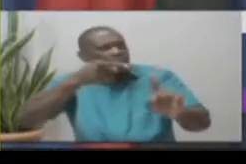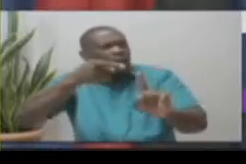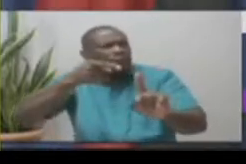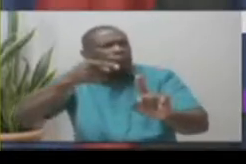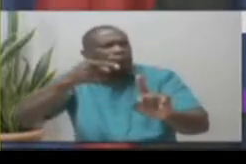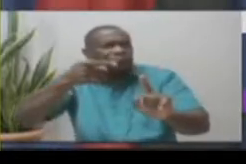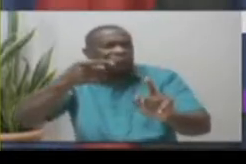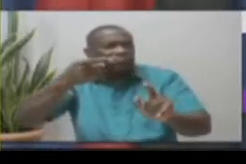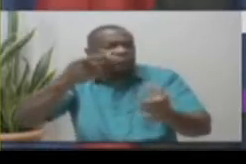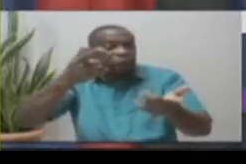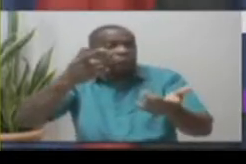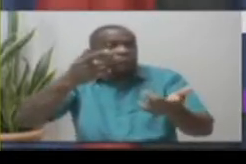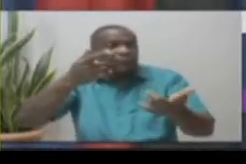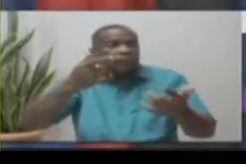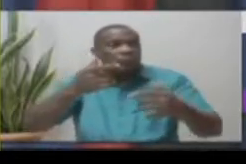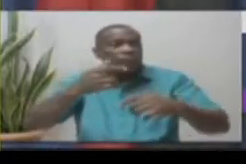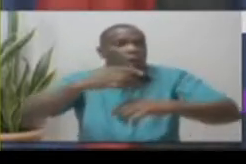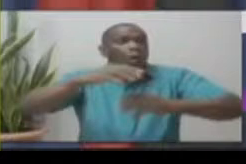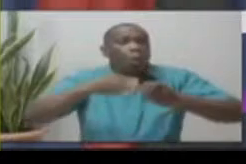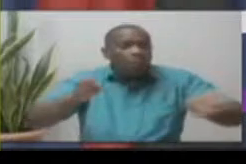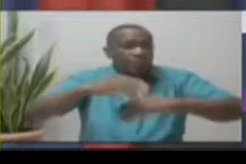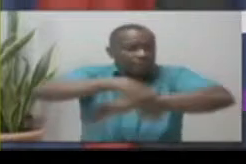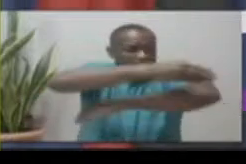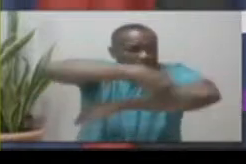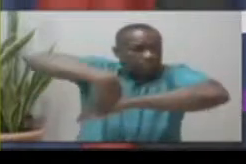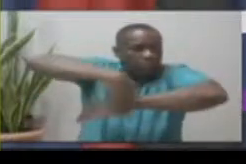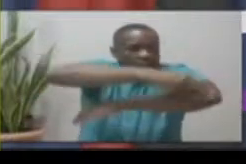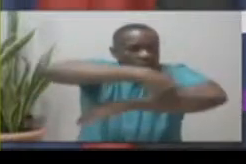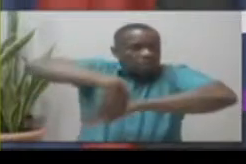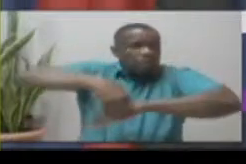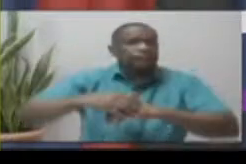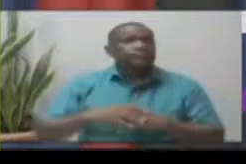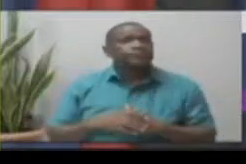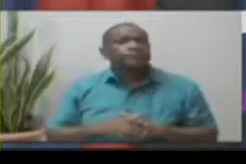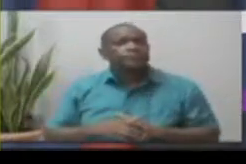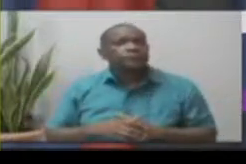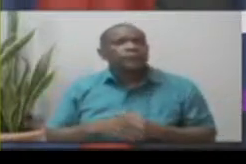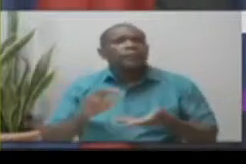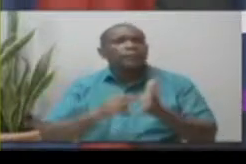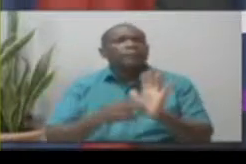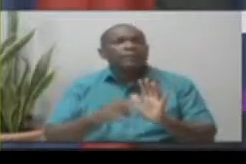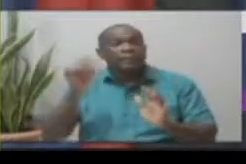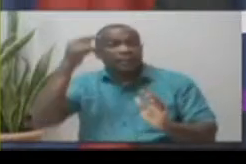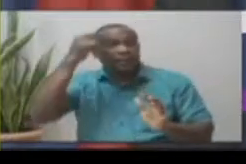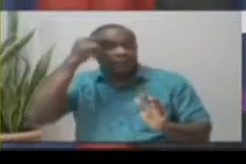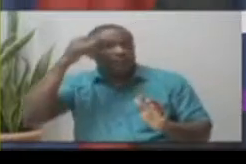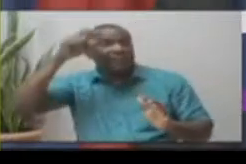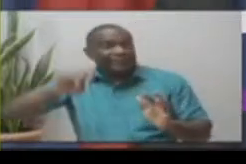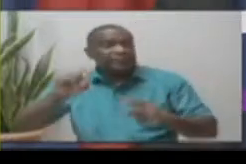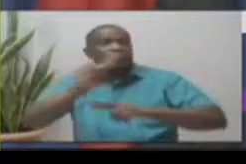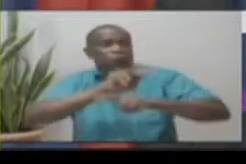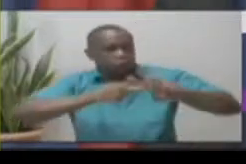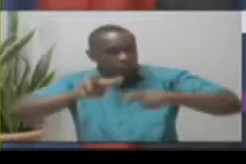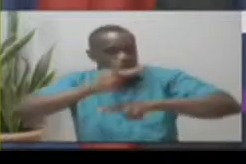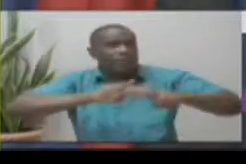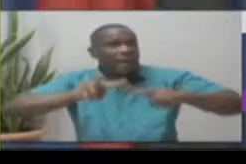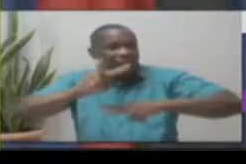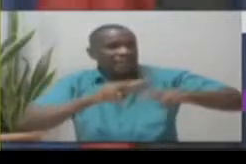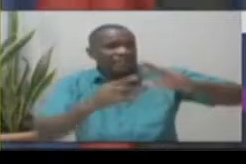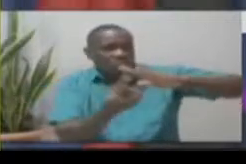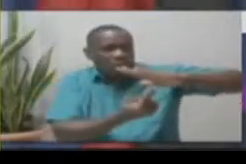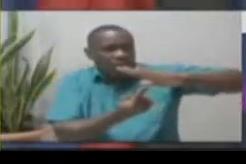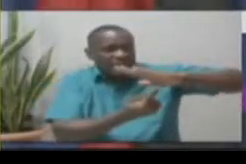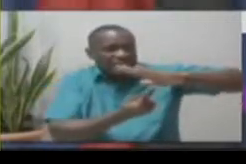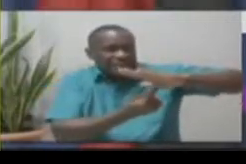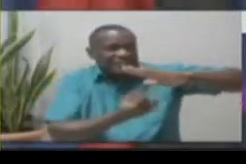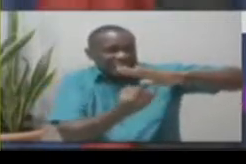border opening, we are going to have state-supervised quarantine out of Piaku.